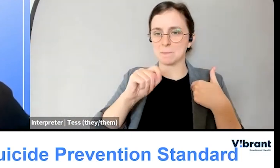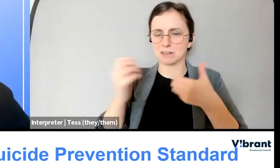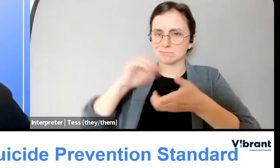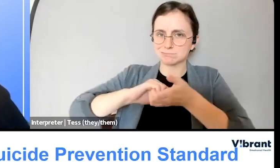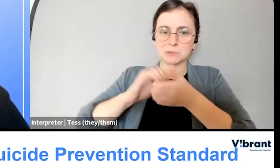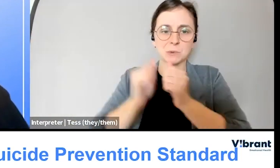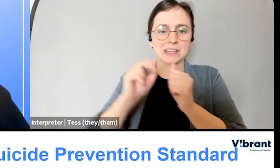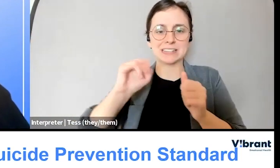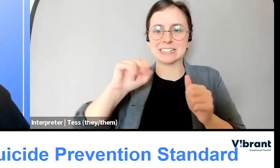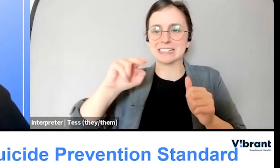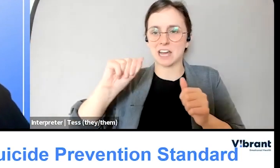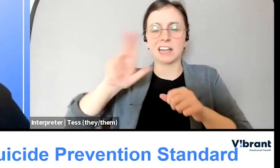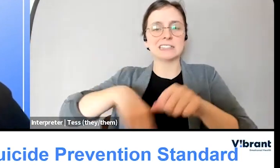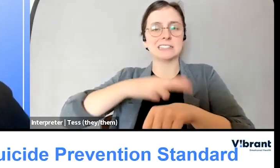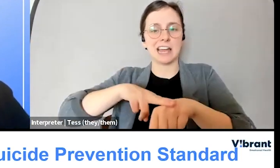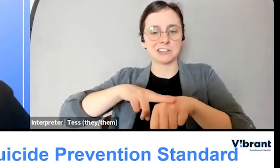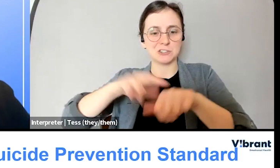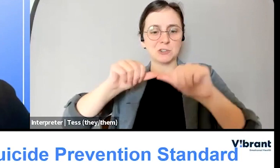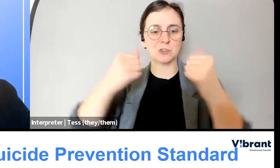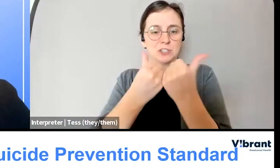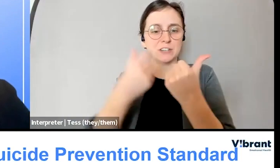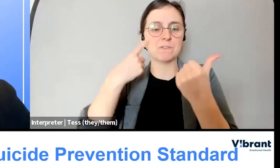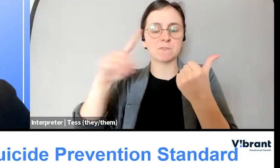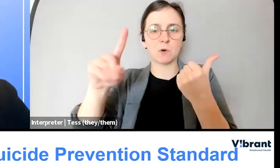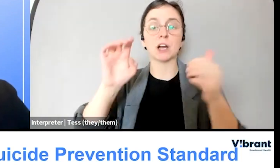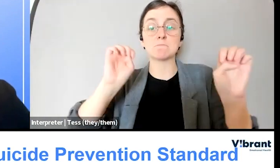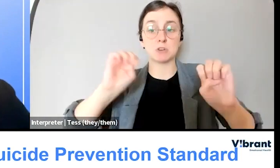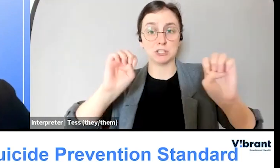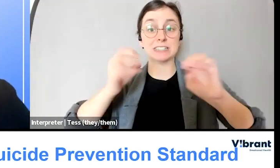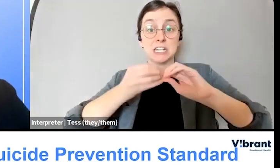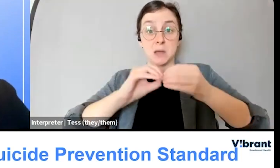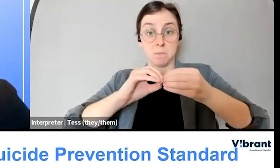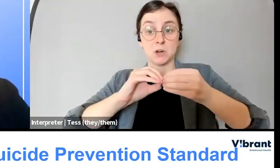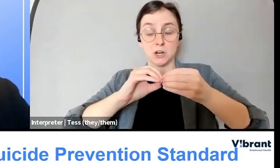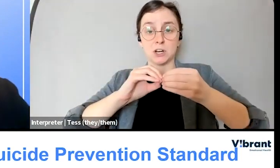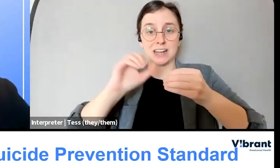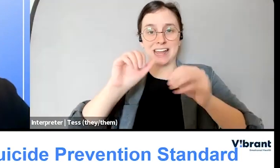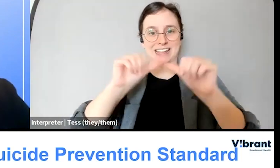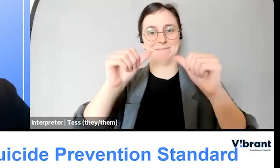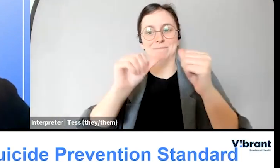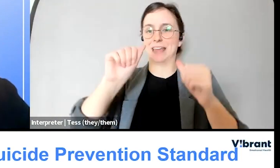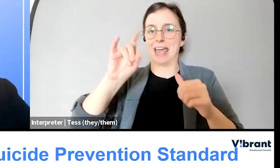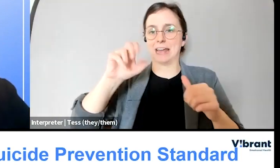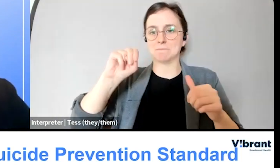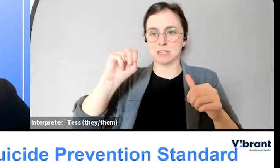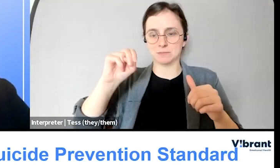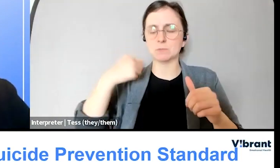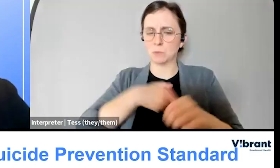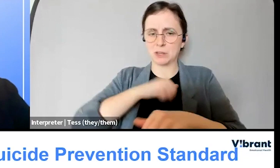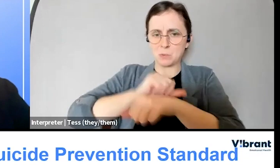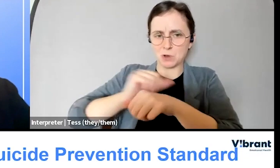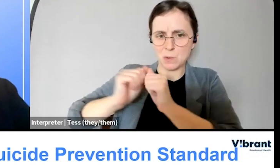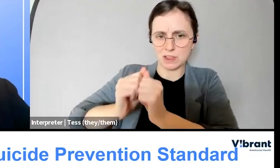Association for Emergency Number Administrators, on this suicide crisis line interoperability standard that was